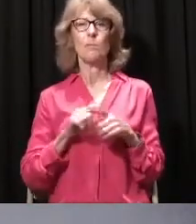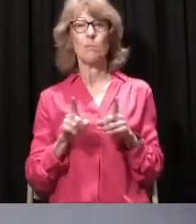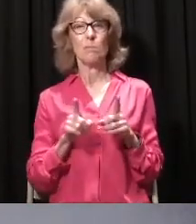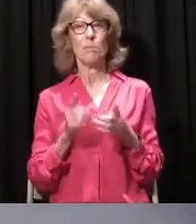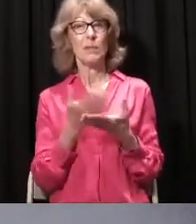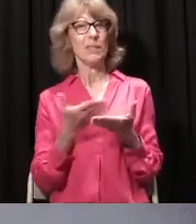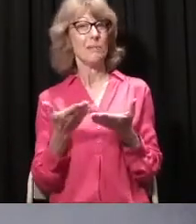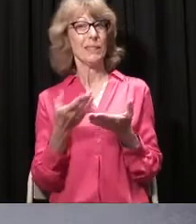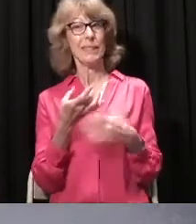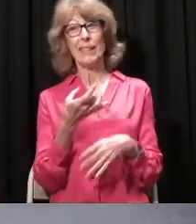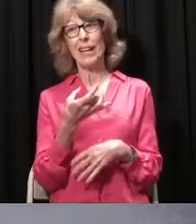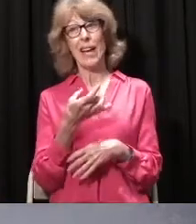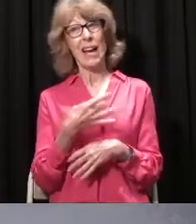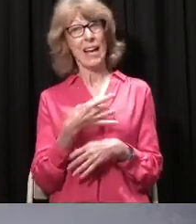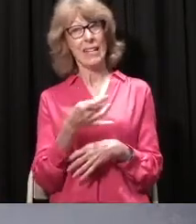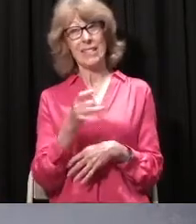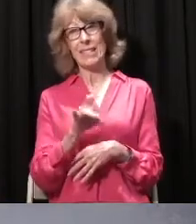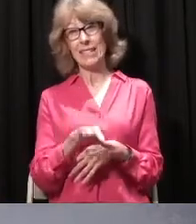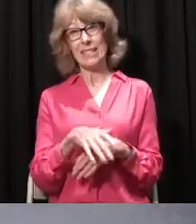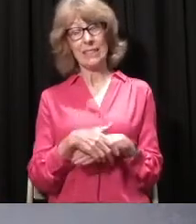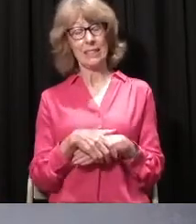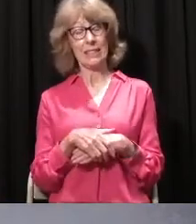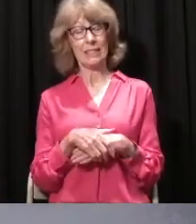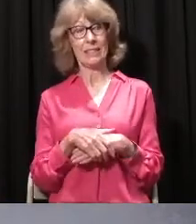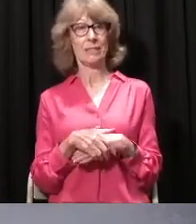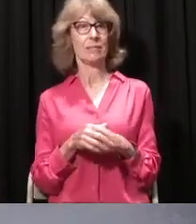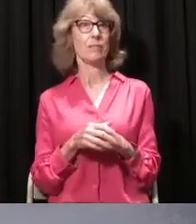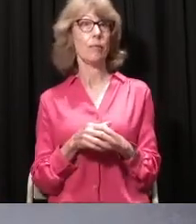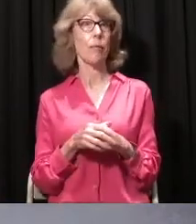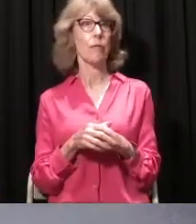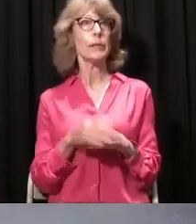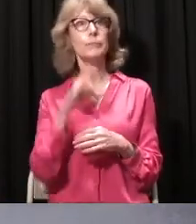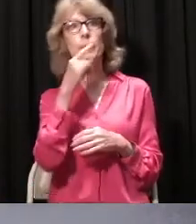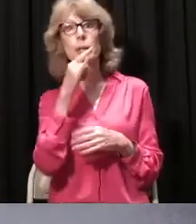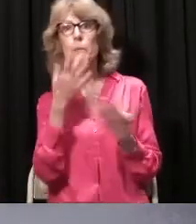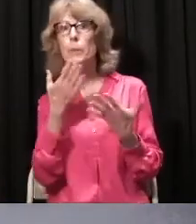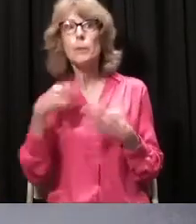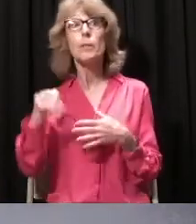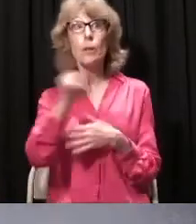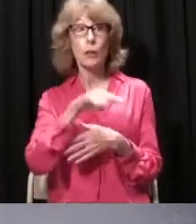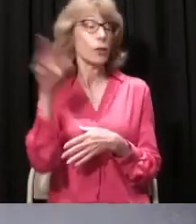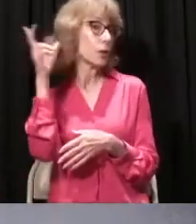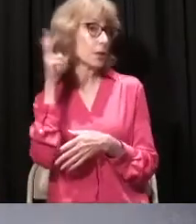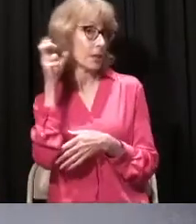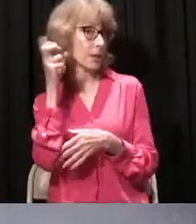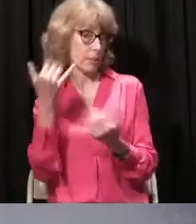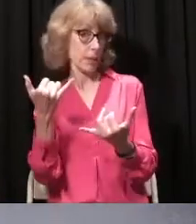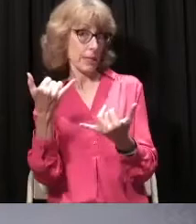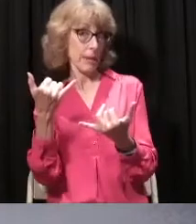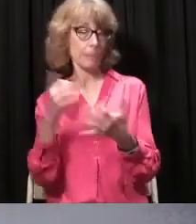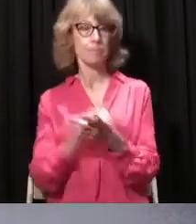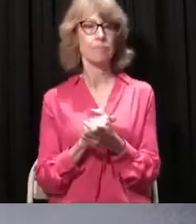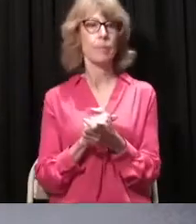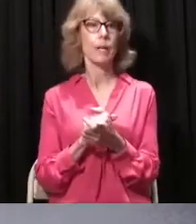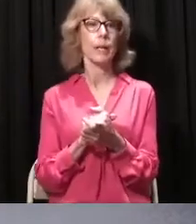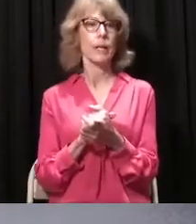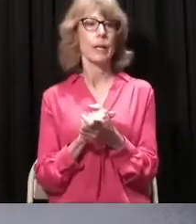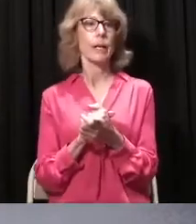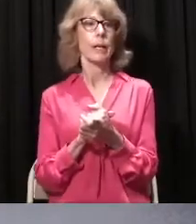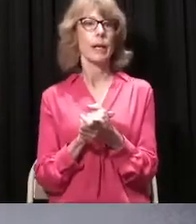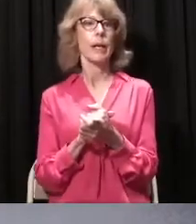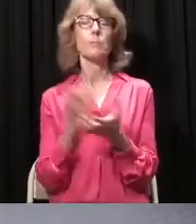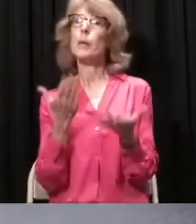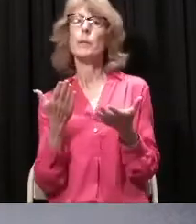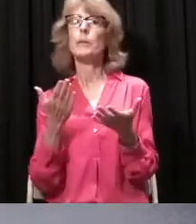about birthdays. And let me just say, kids, if you're tuning in right now, if you're not acclimated to what an amen